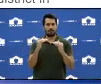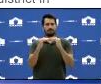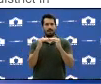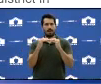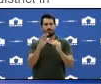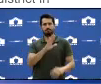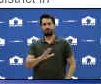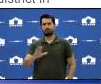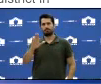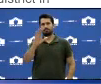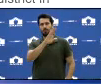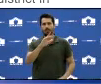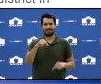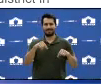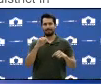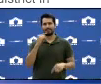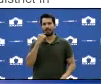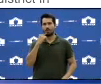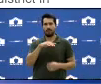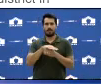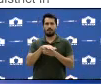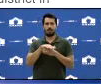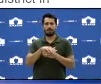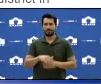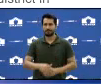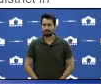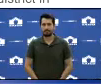balance of community members across the district.